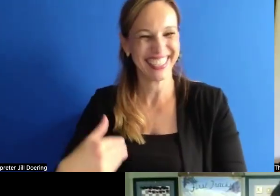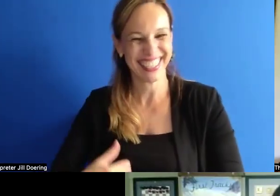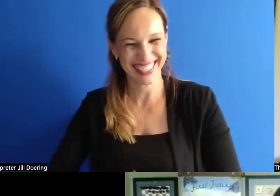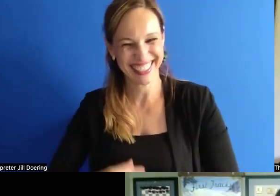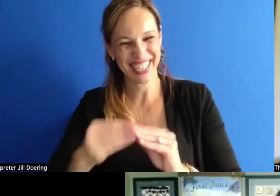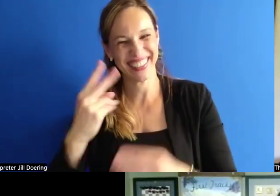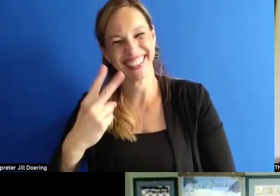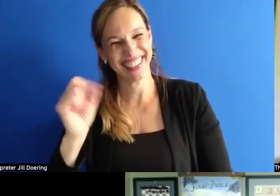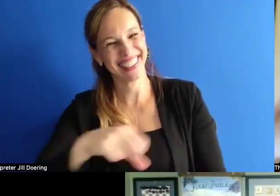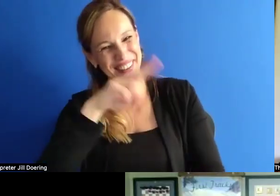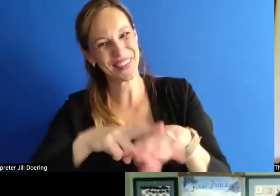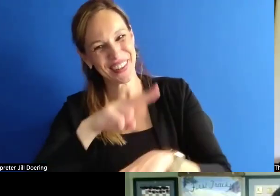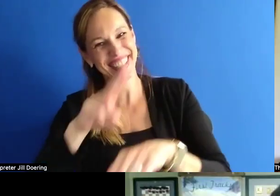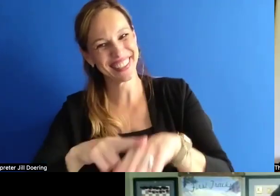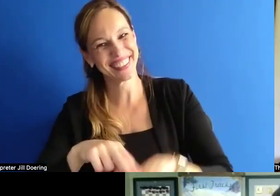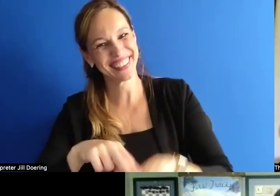Yes, of course, of course.